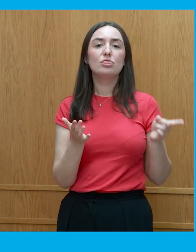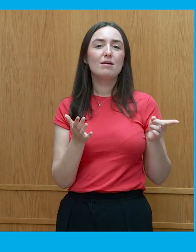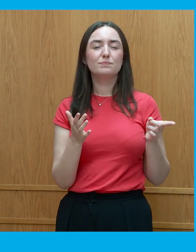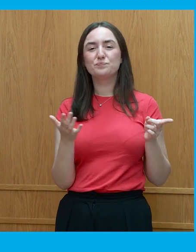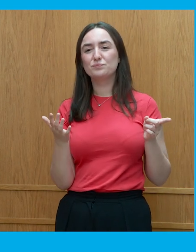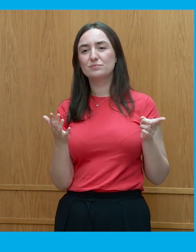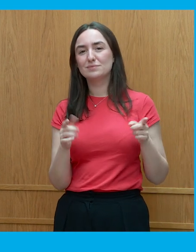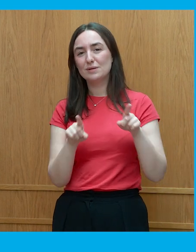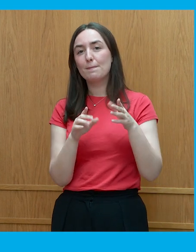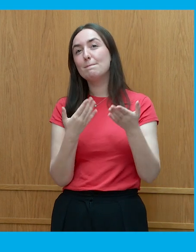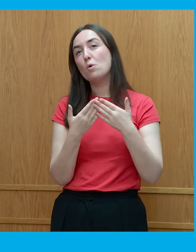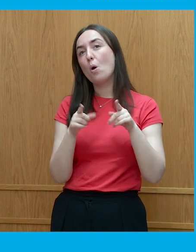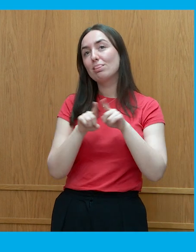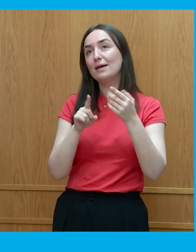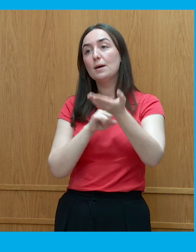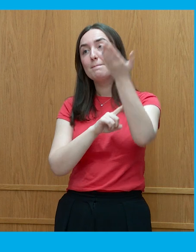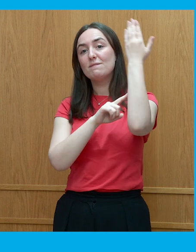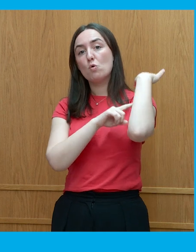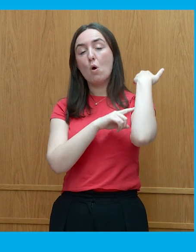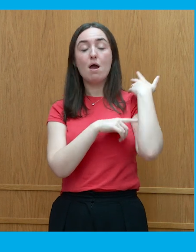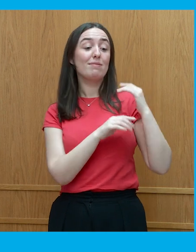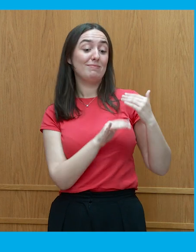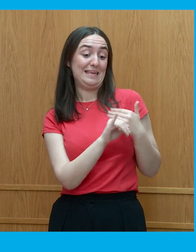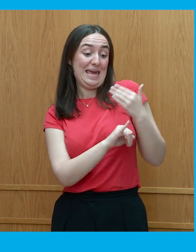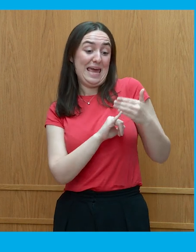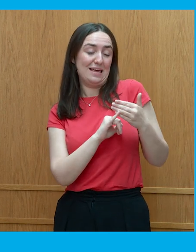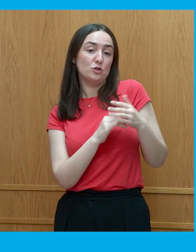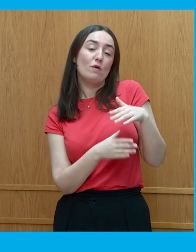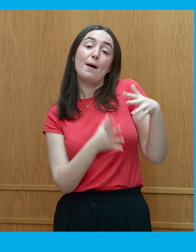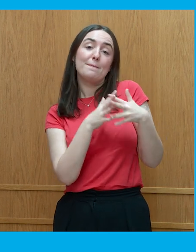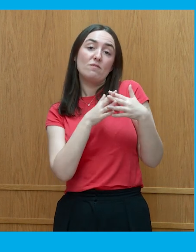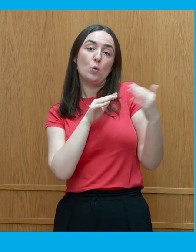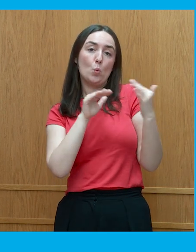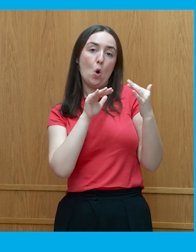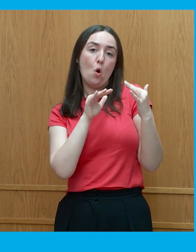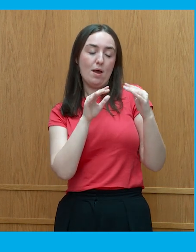of the Civil War and the beginning of the Great Depression, which is nationalistic,